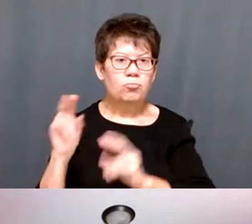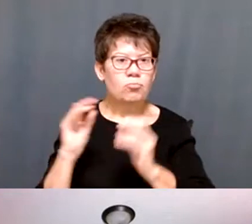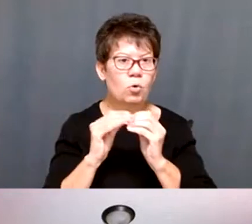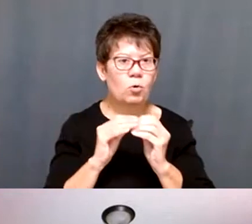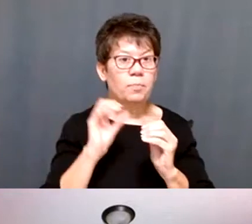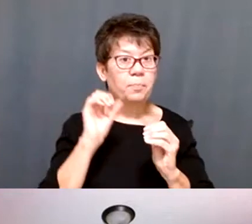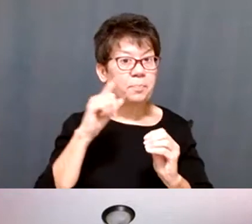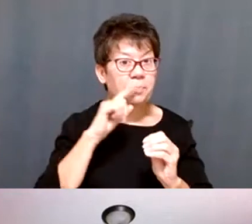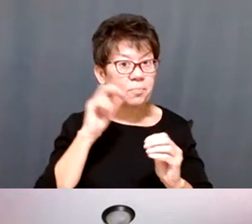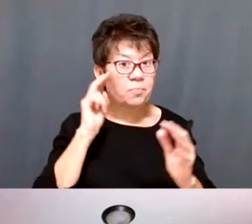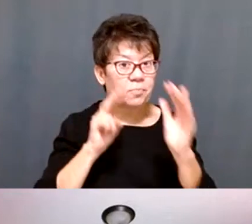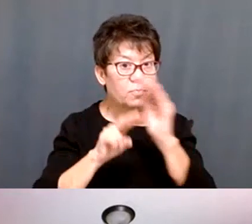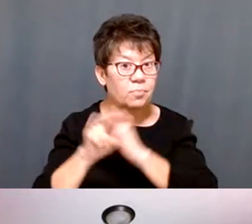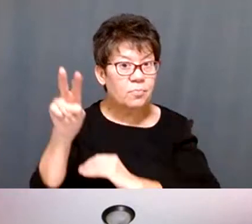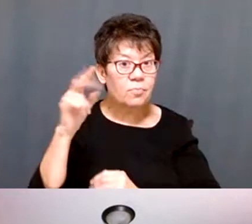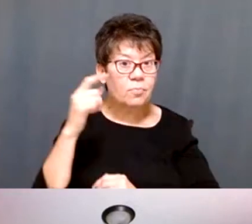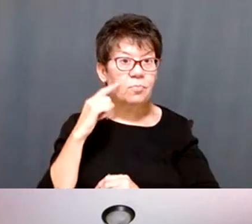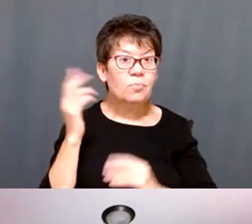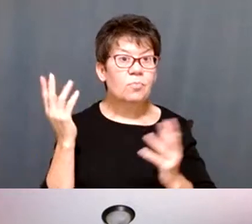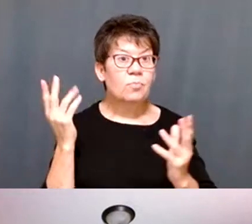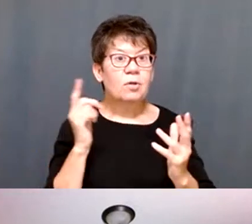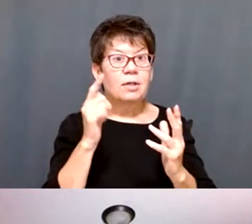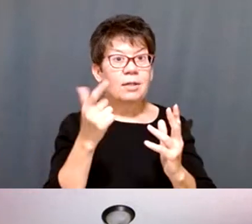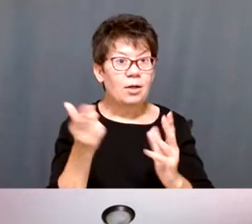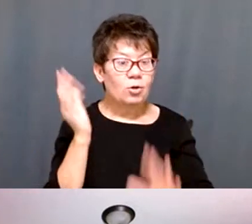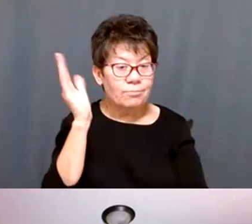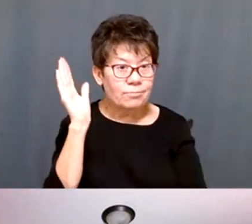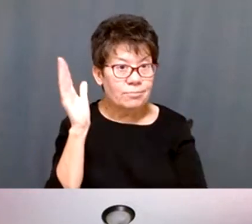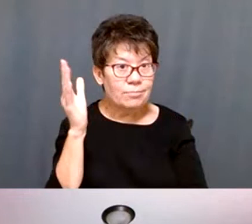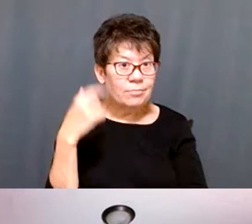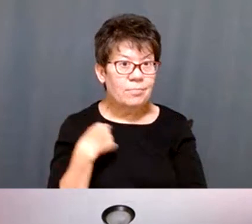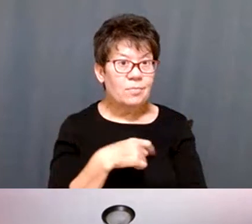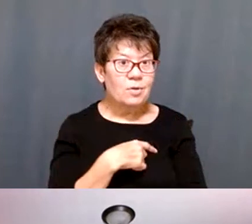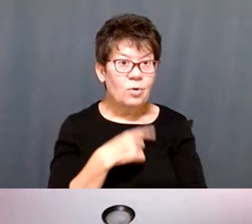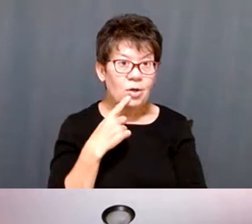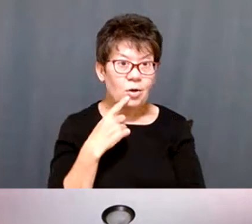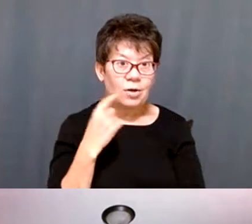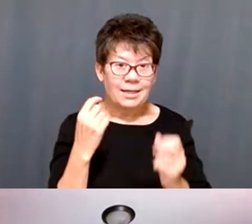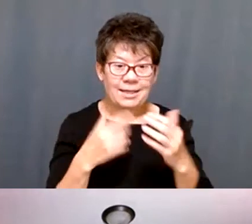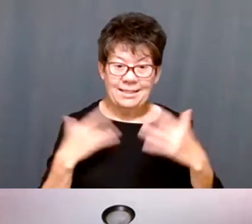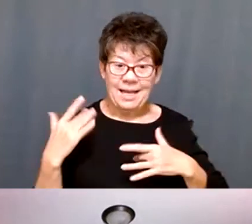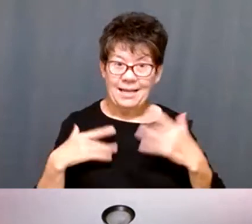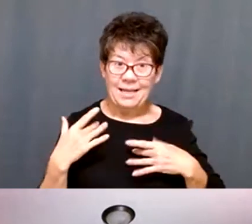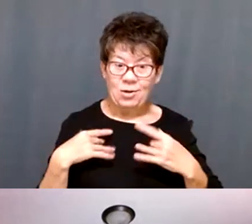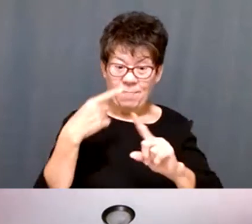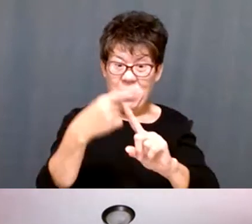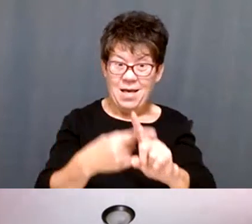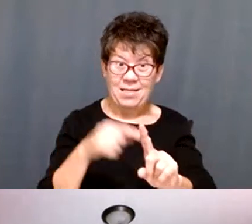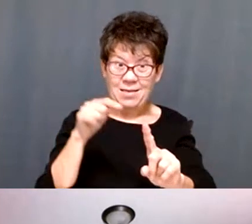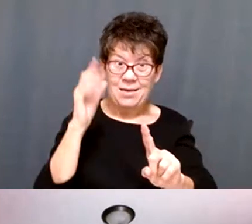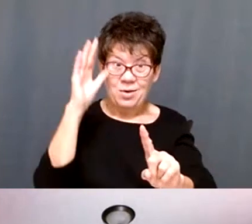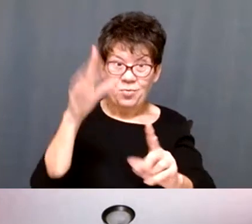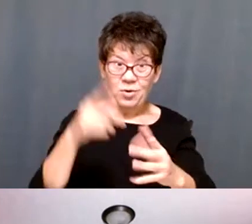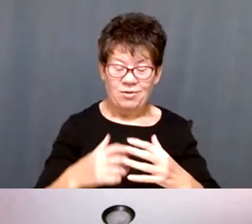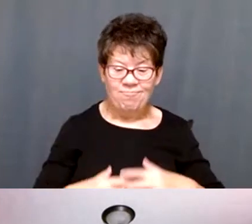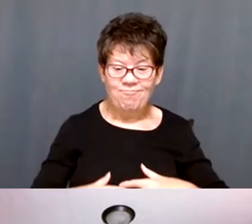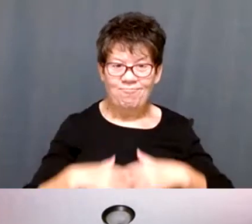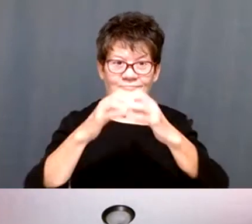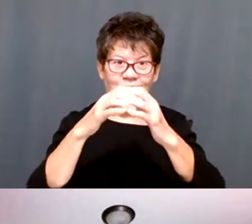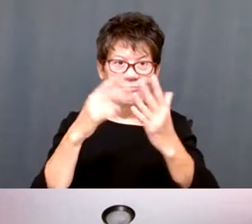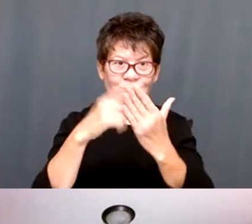forward to chatting with you all more. And we are a month out. We're very excited for this opportunity and look